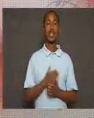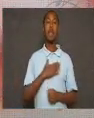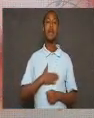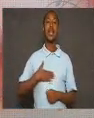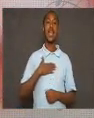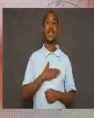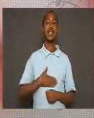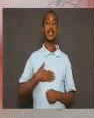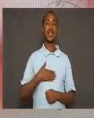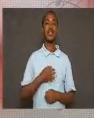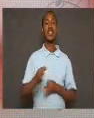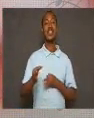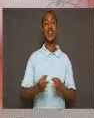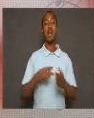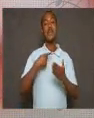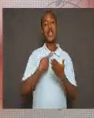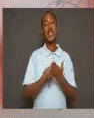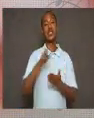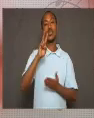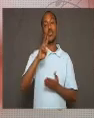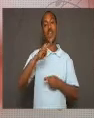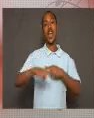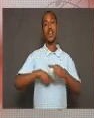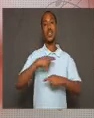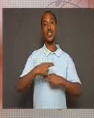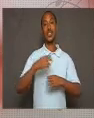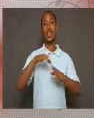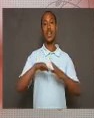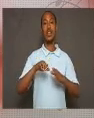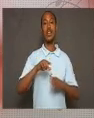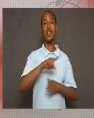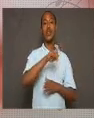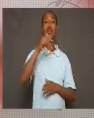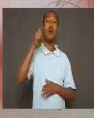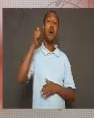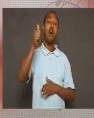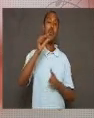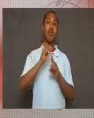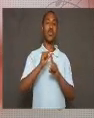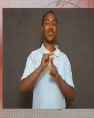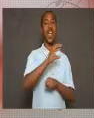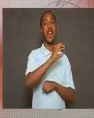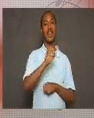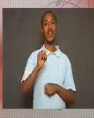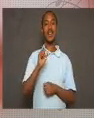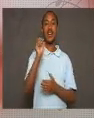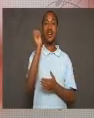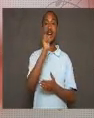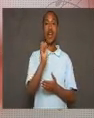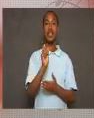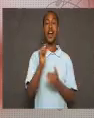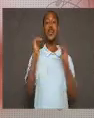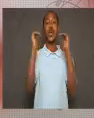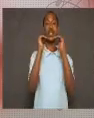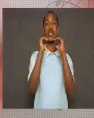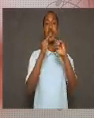Please describe these two reactions in your own words and write an